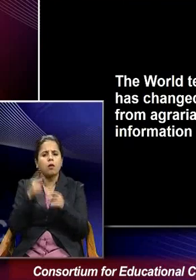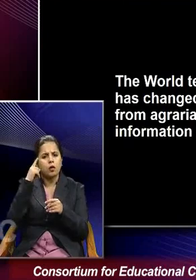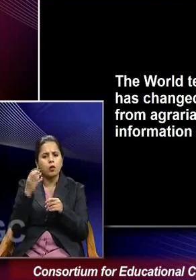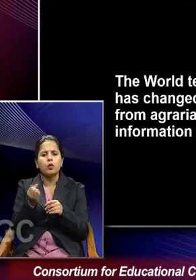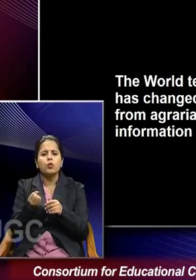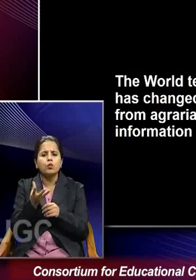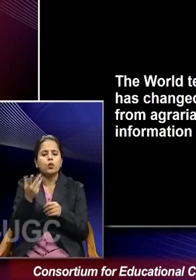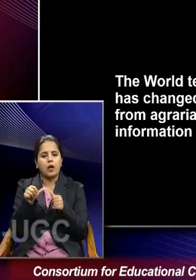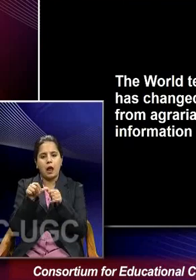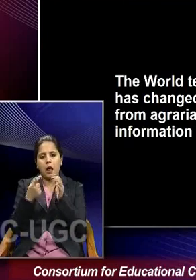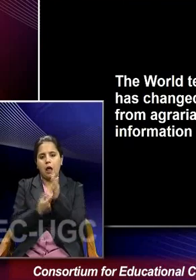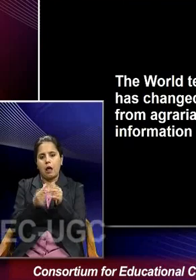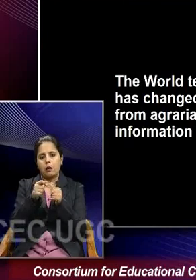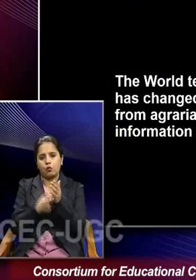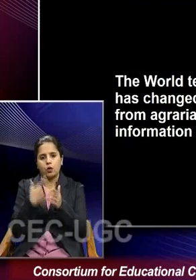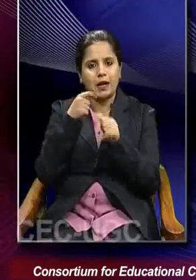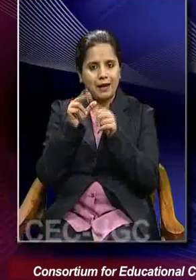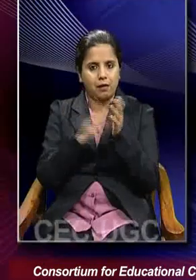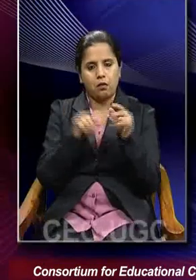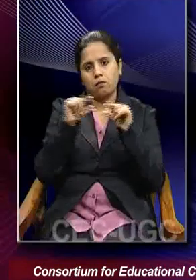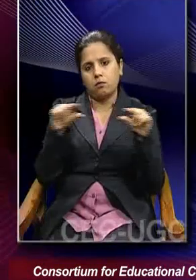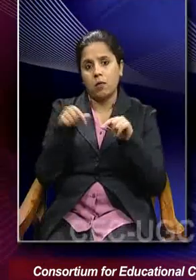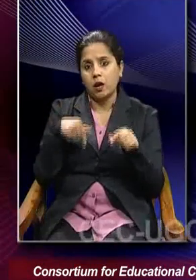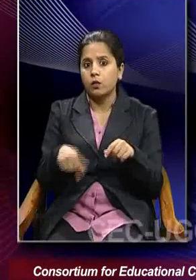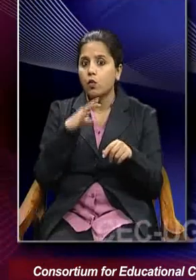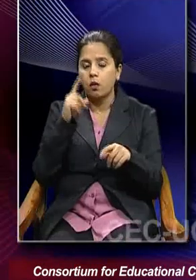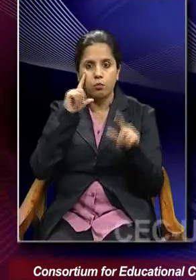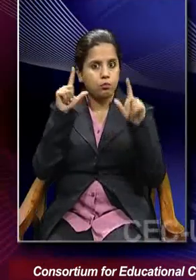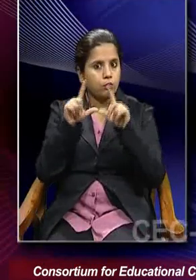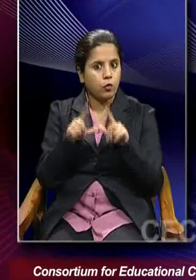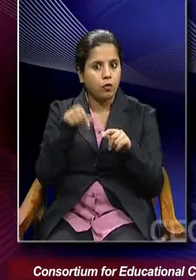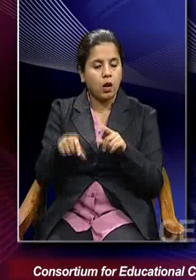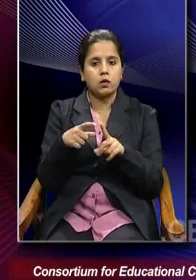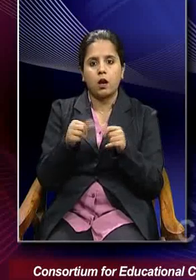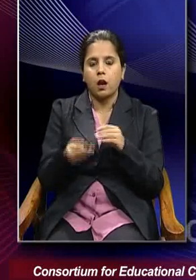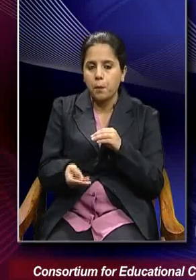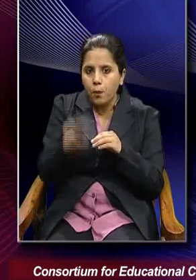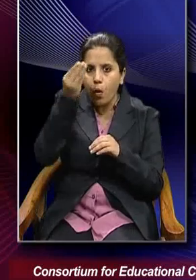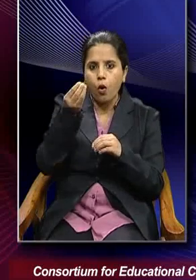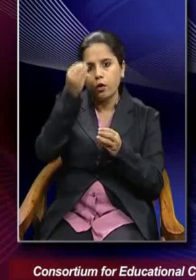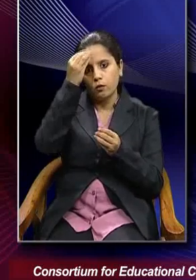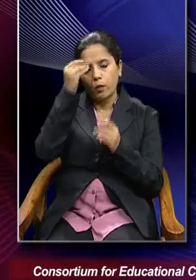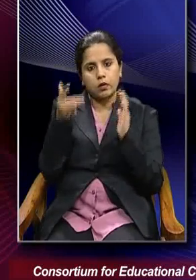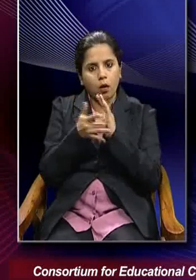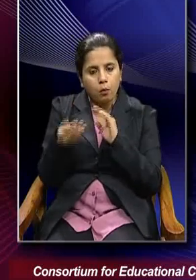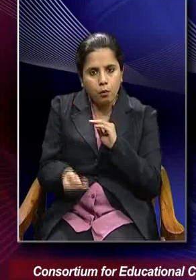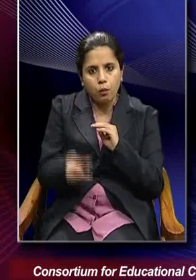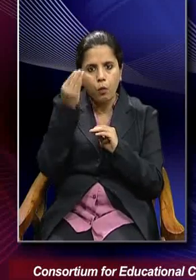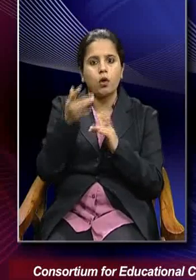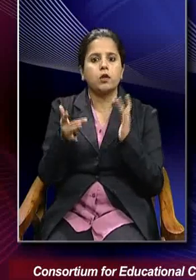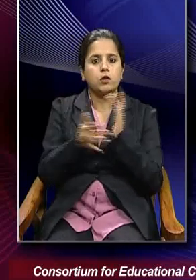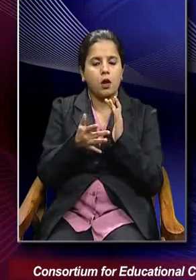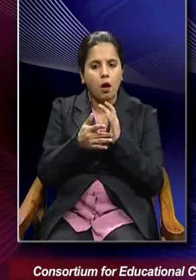agrarian lines. But today, we are witnessing the rise of data, information technology,